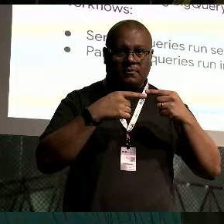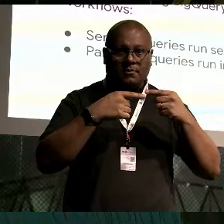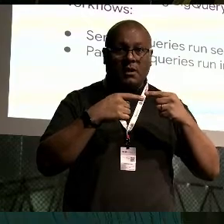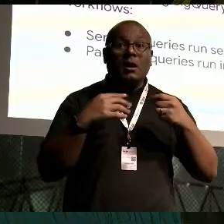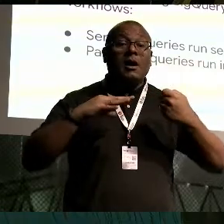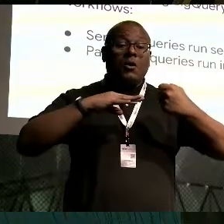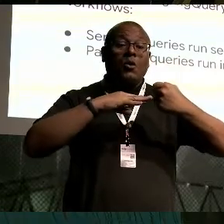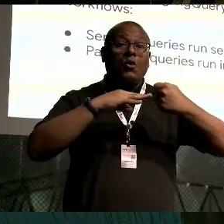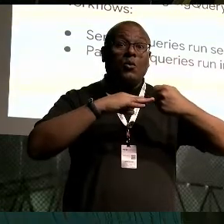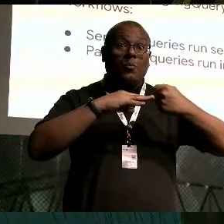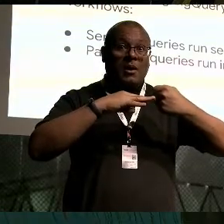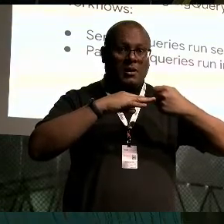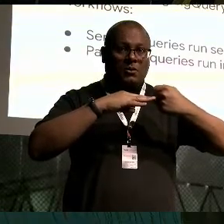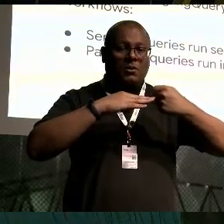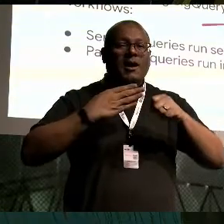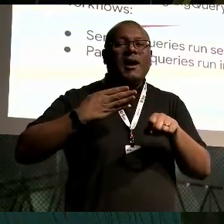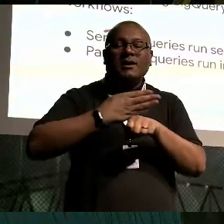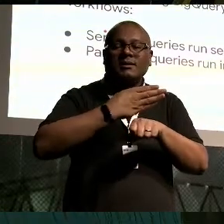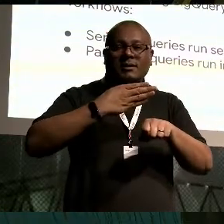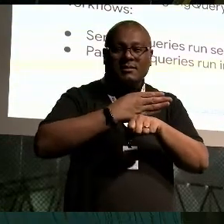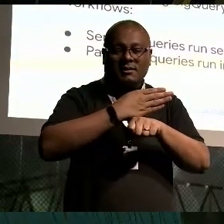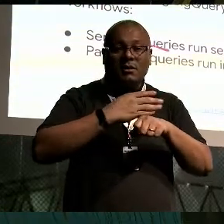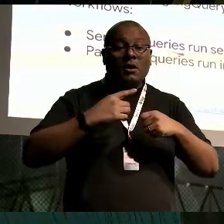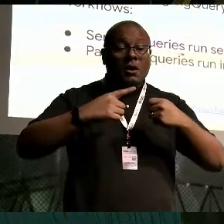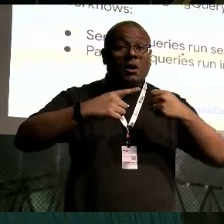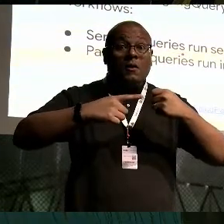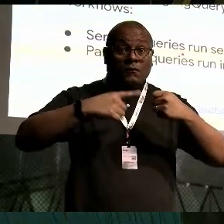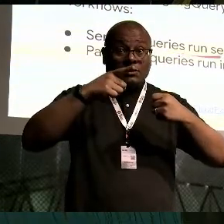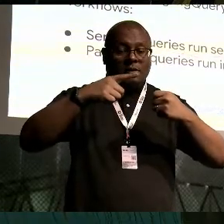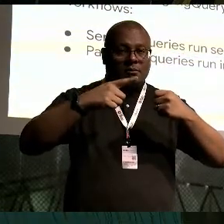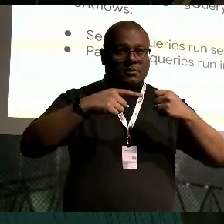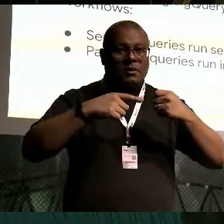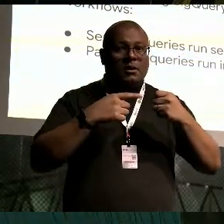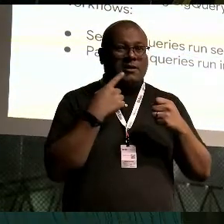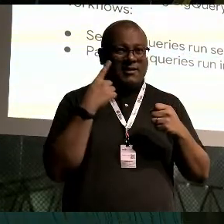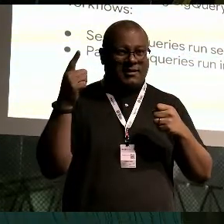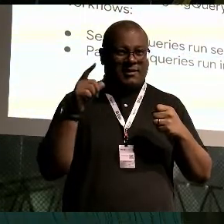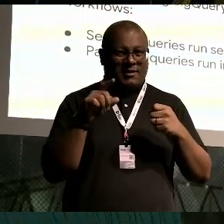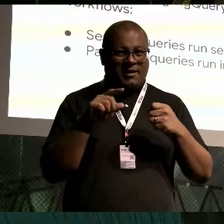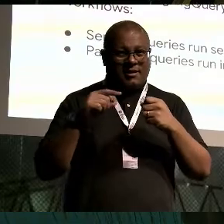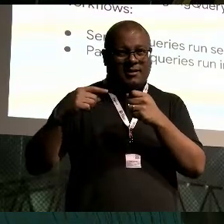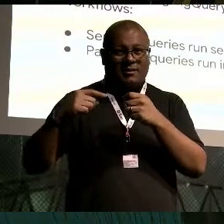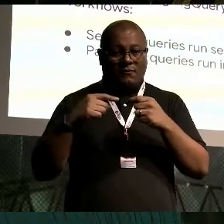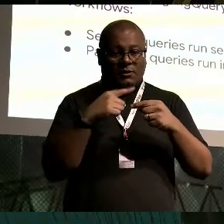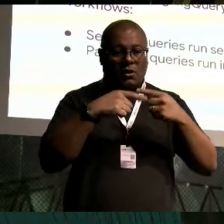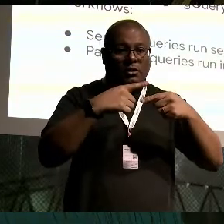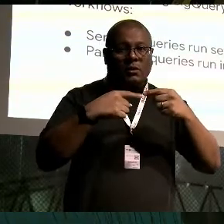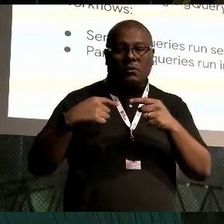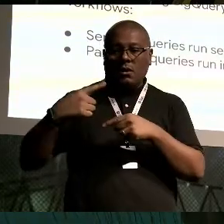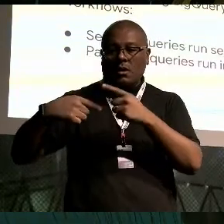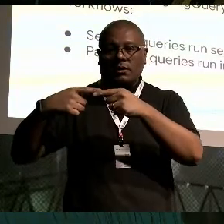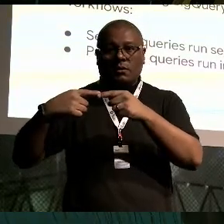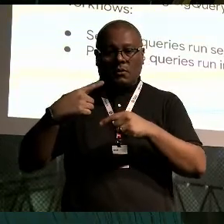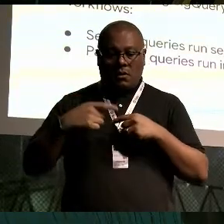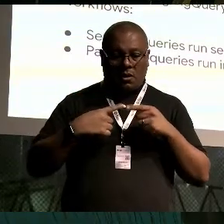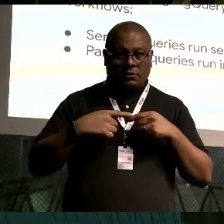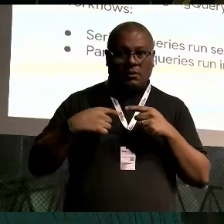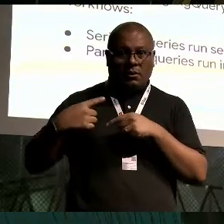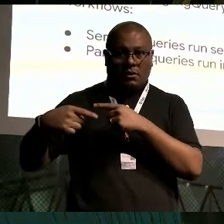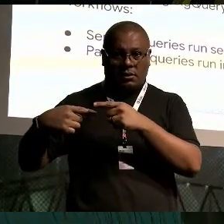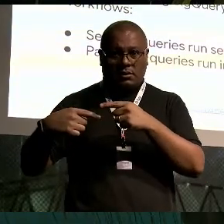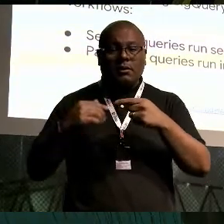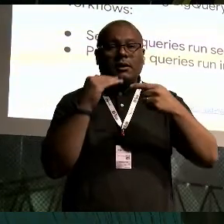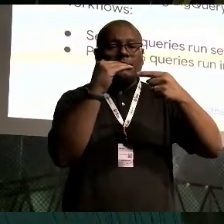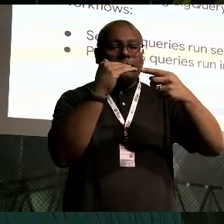database, Wikipedia. And if you run these queries sequentially, so one after another, then each query takes